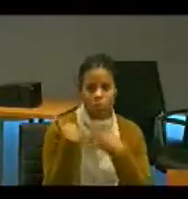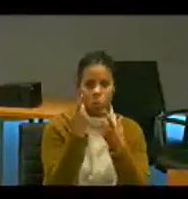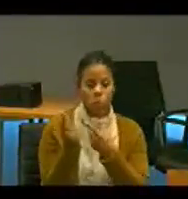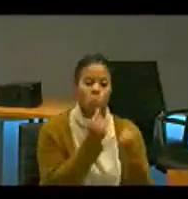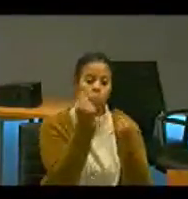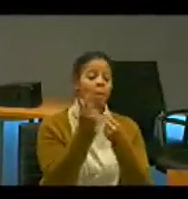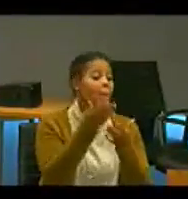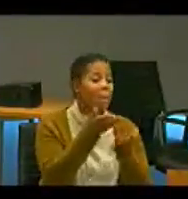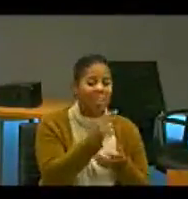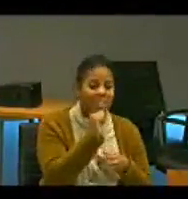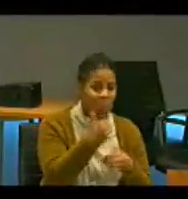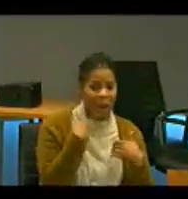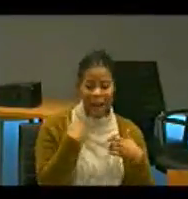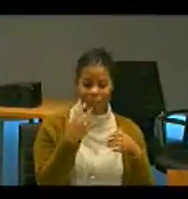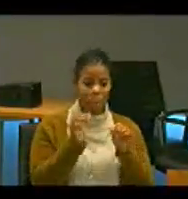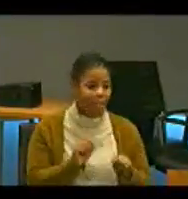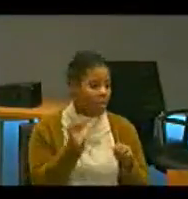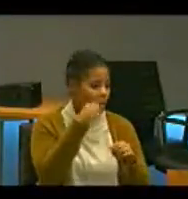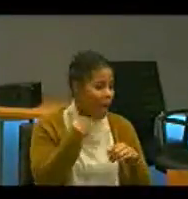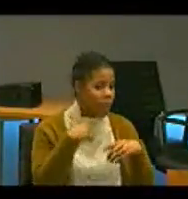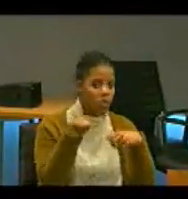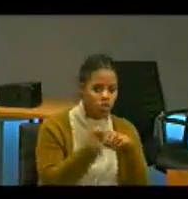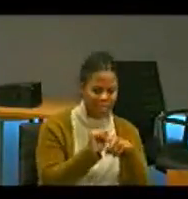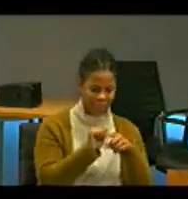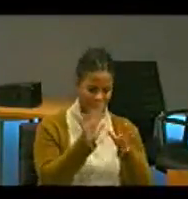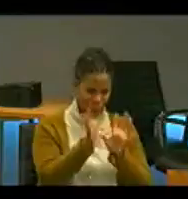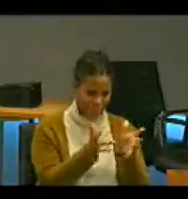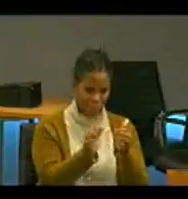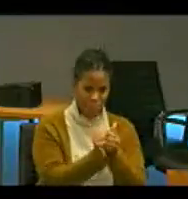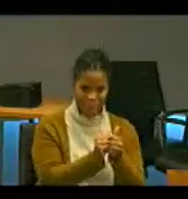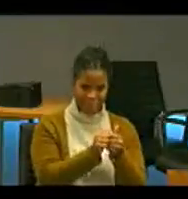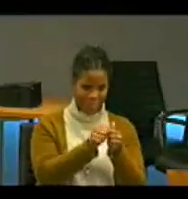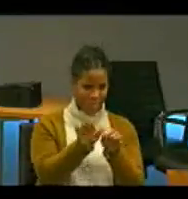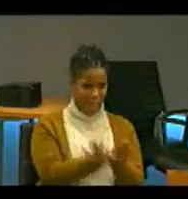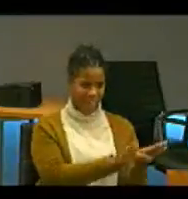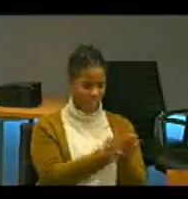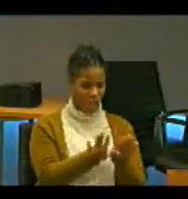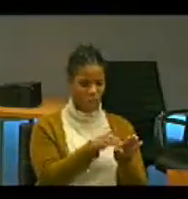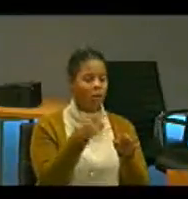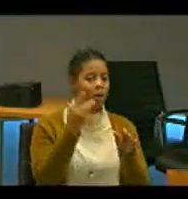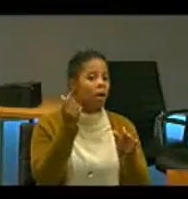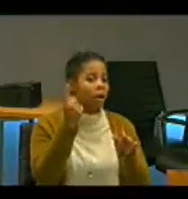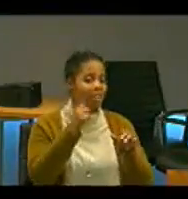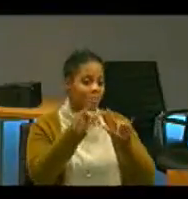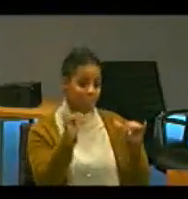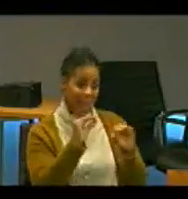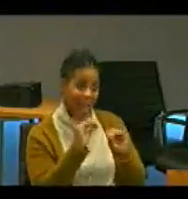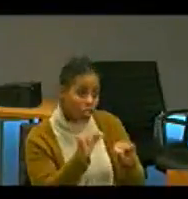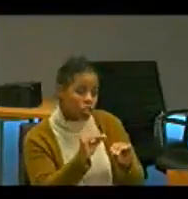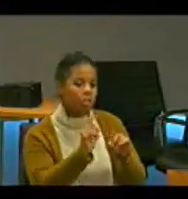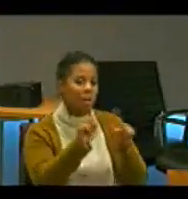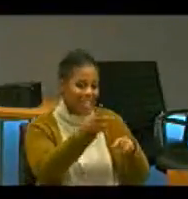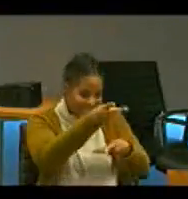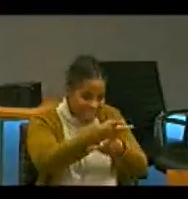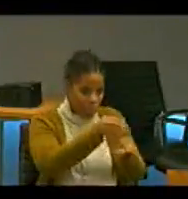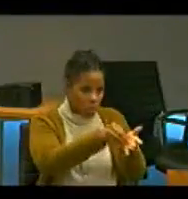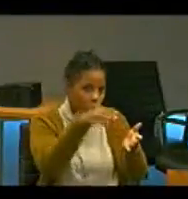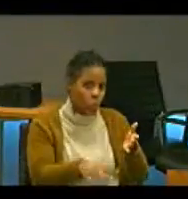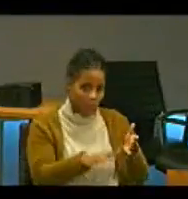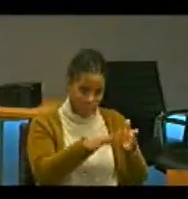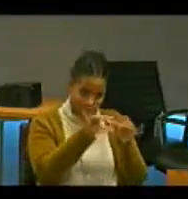the behavior in an educational way, in a positive way, in a way that keeps the student in the class. And so